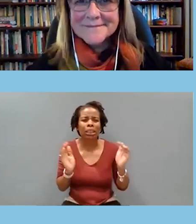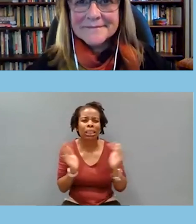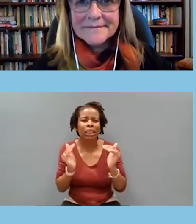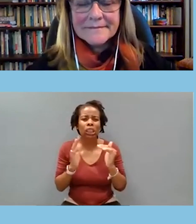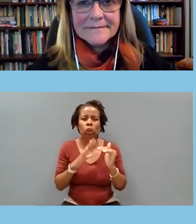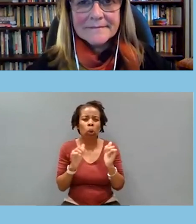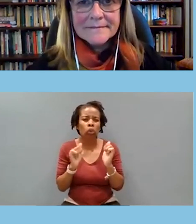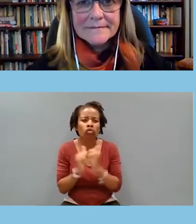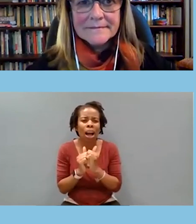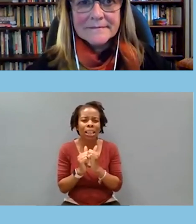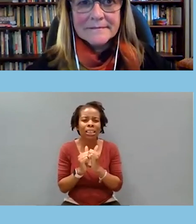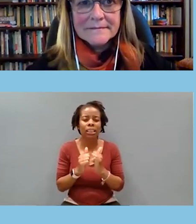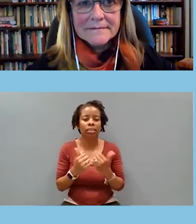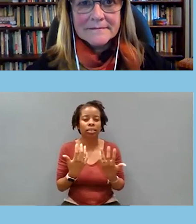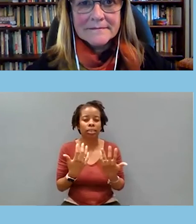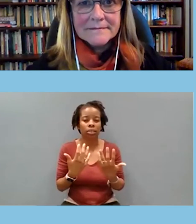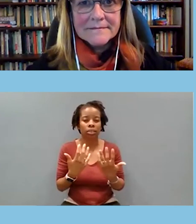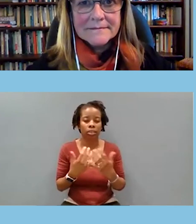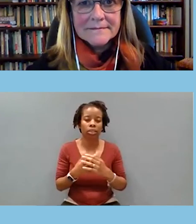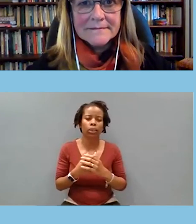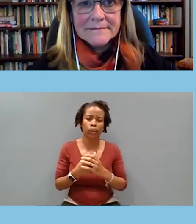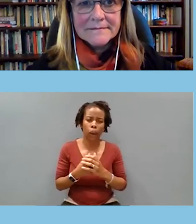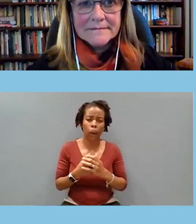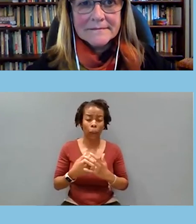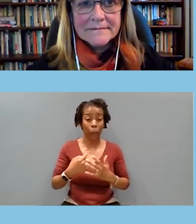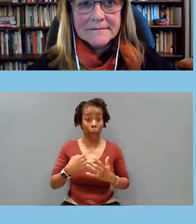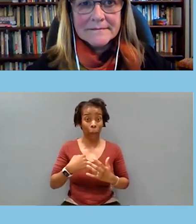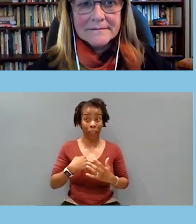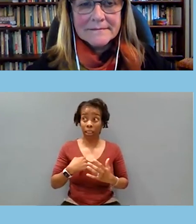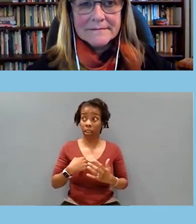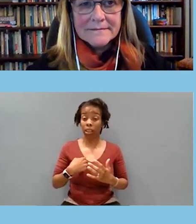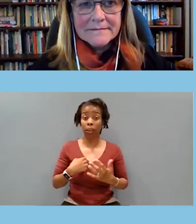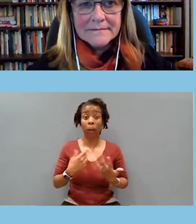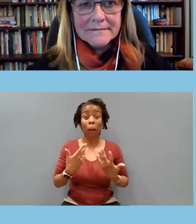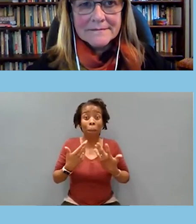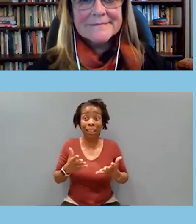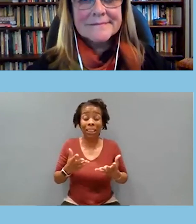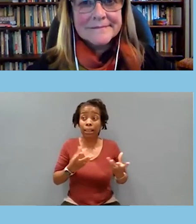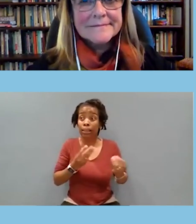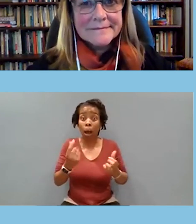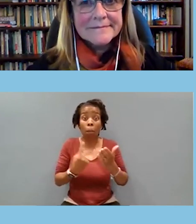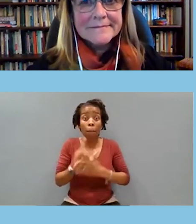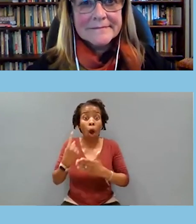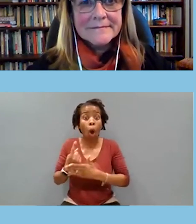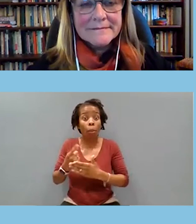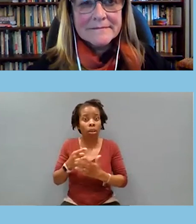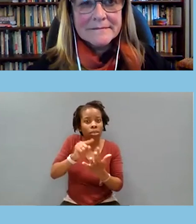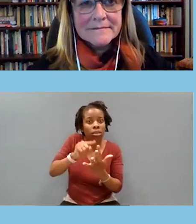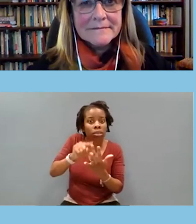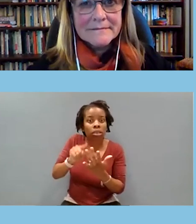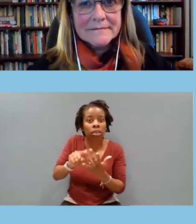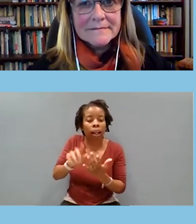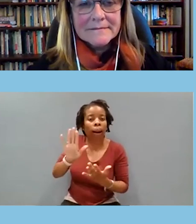so in many ways we've purposely left moments like that, and because I think that kind